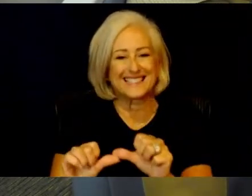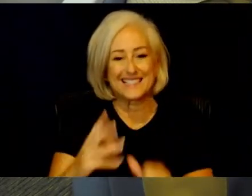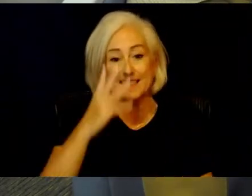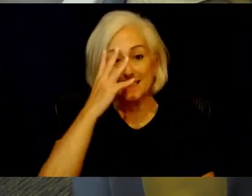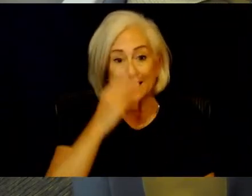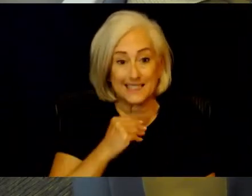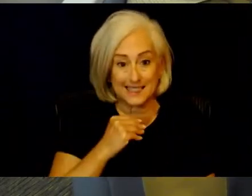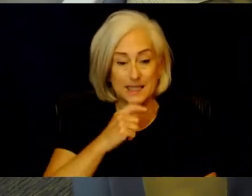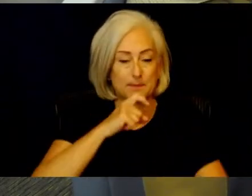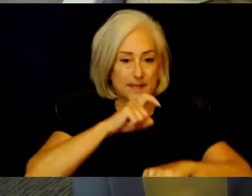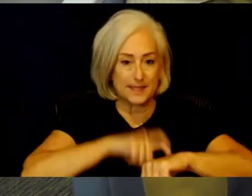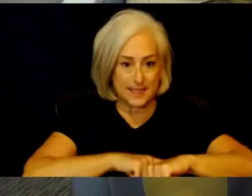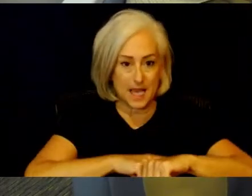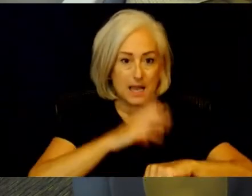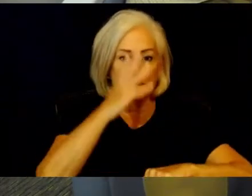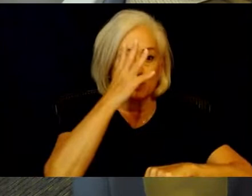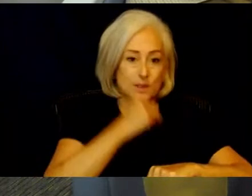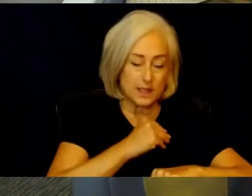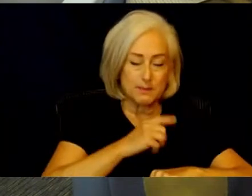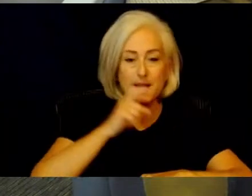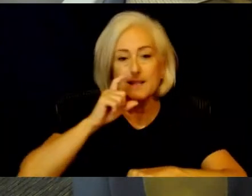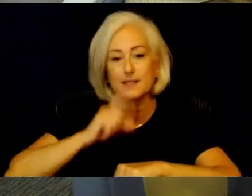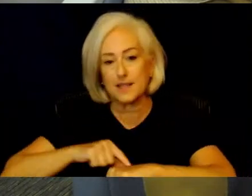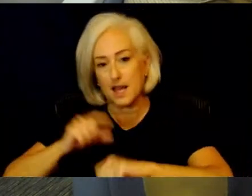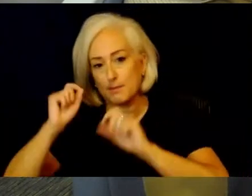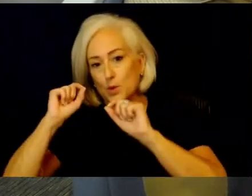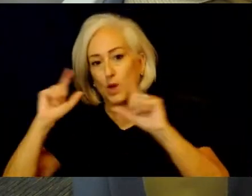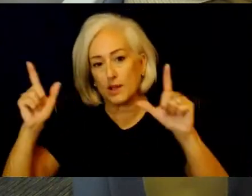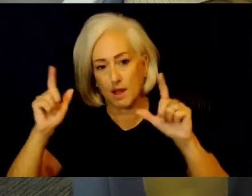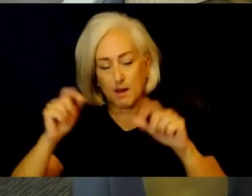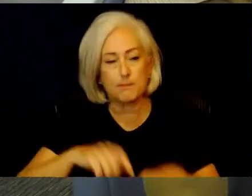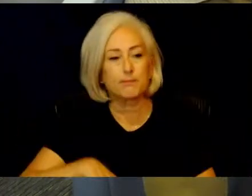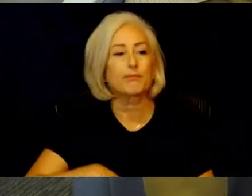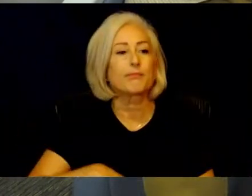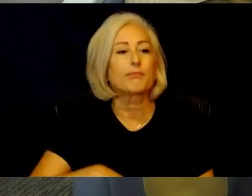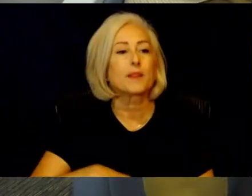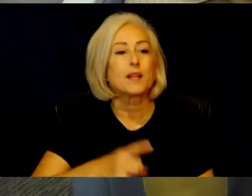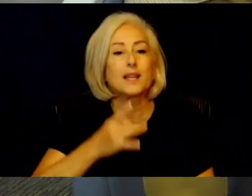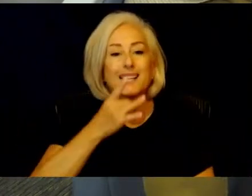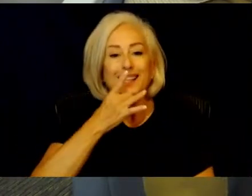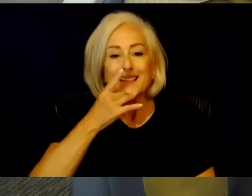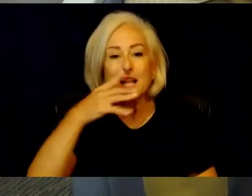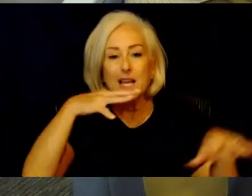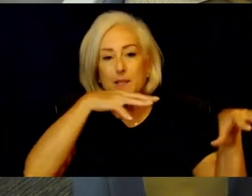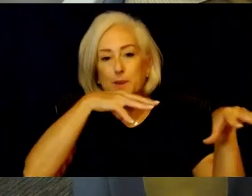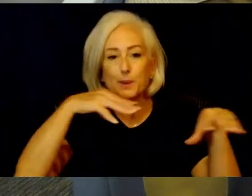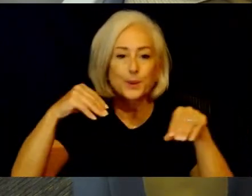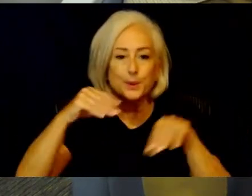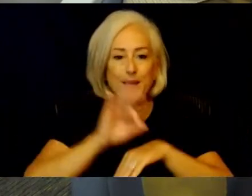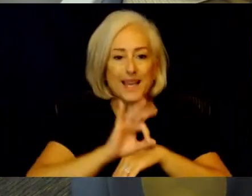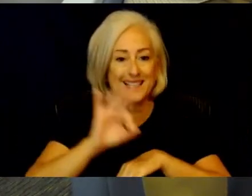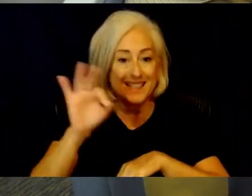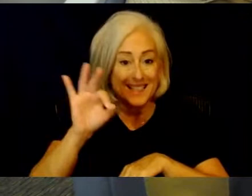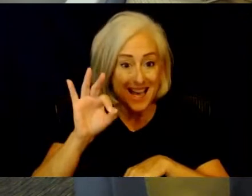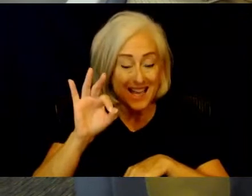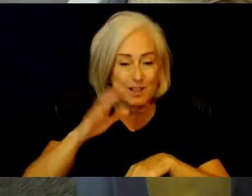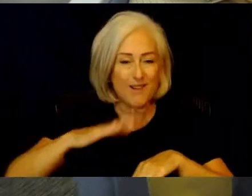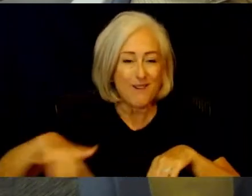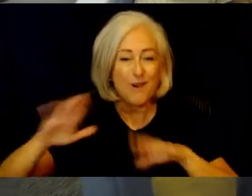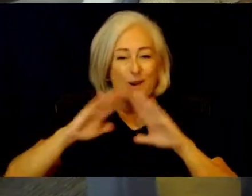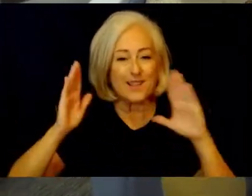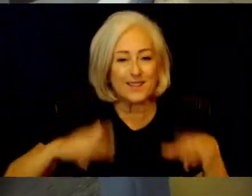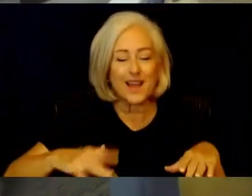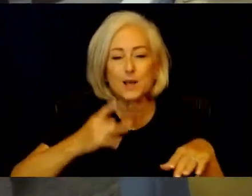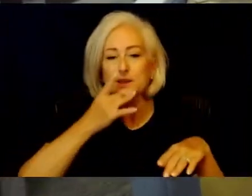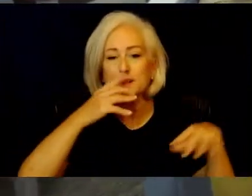regimen. A good bedtime routine, lights cut down after 9 o'clock, where the lights are dim in the house. Cutting down the screen time. They